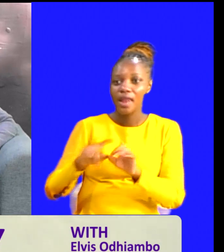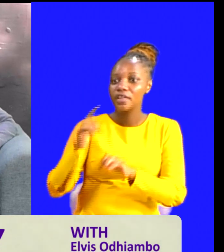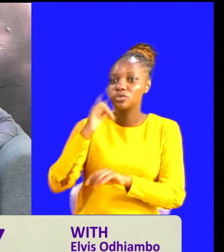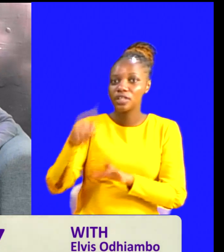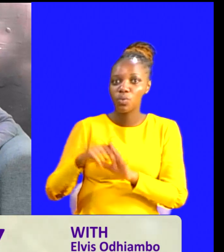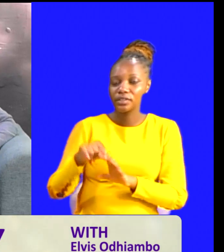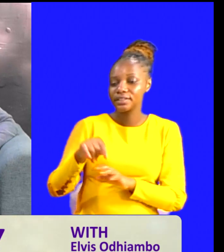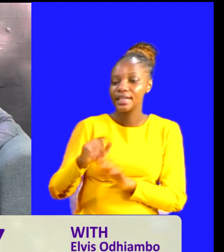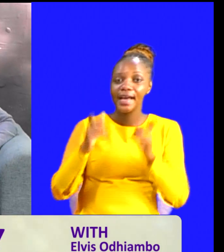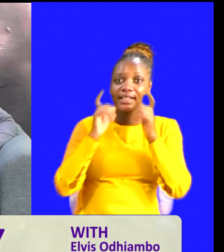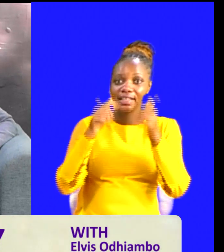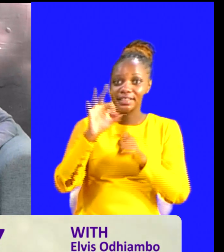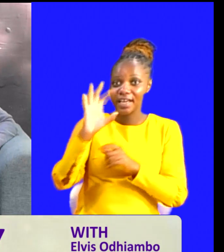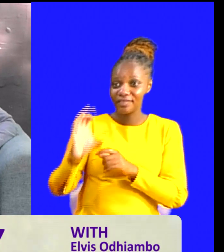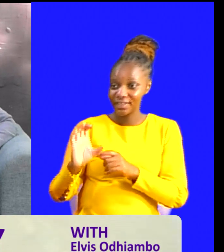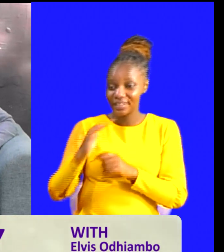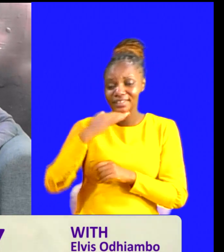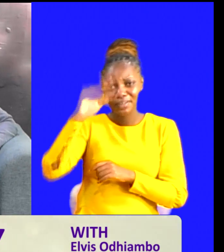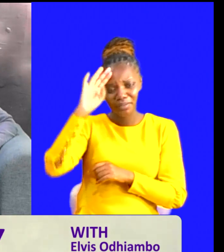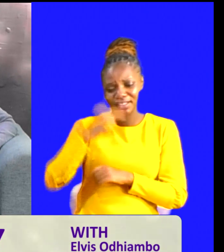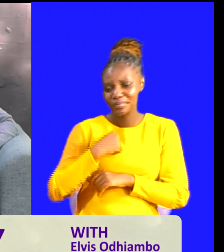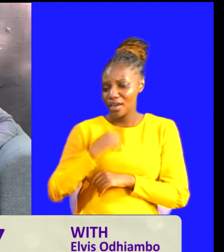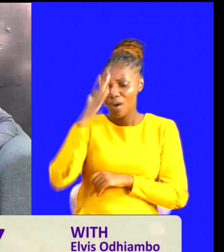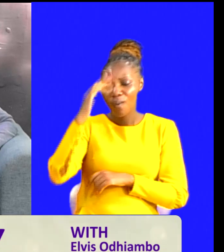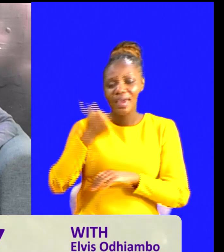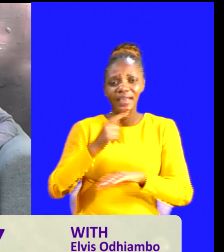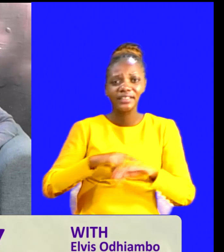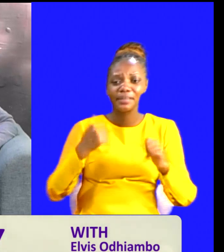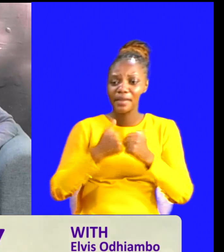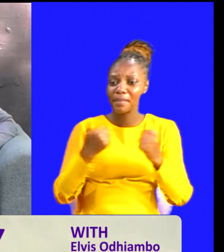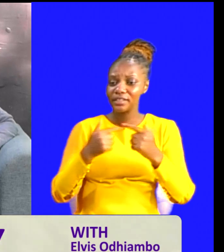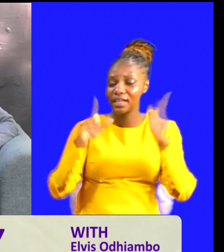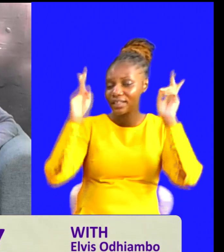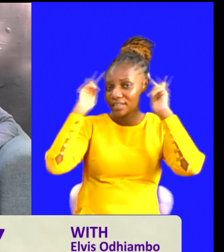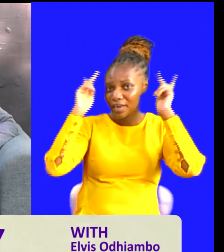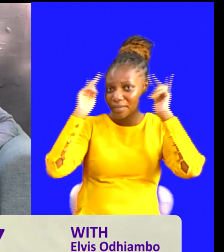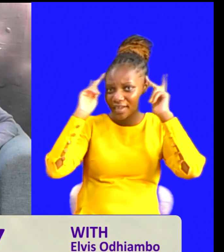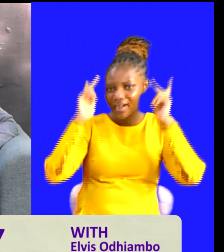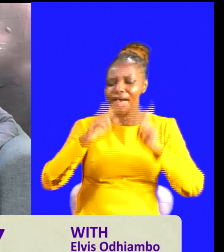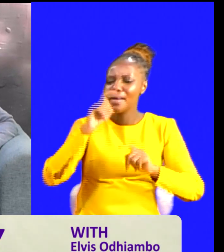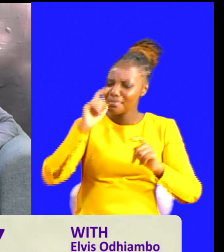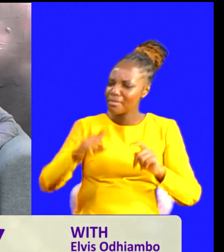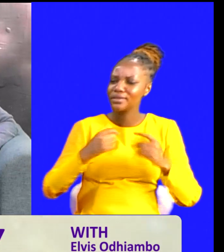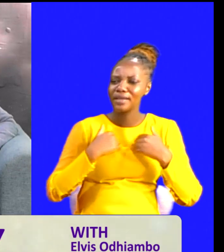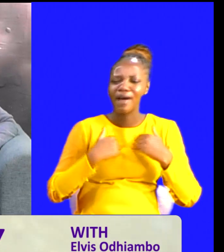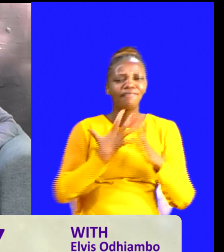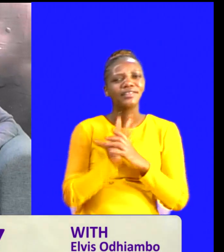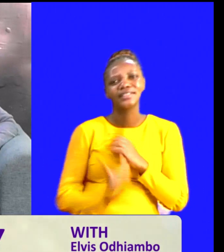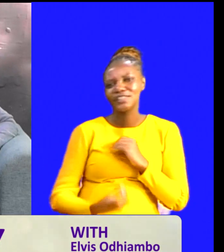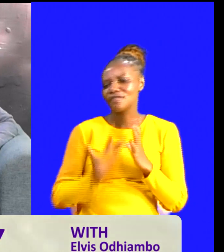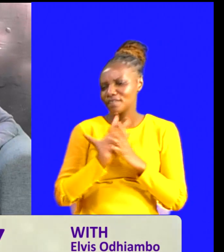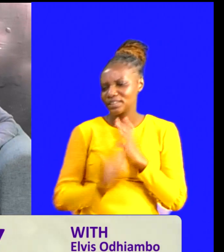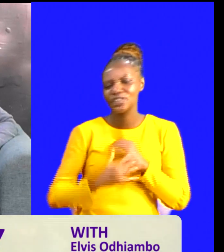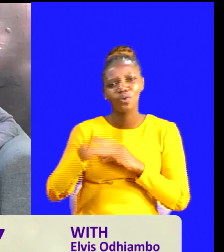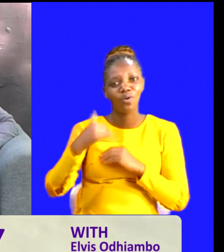Tusker FC, you know, are very disappointed every time they are playing against Kakamega Homeboyz. There must be you know frustrations, you